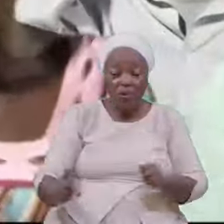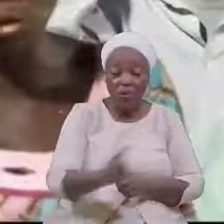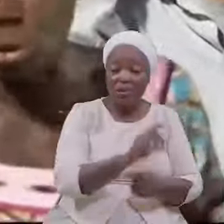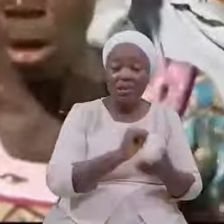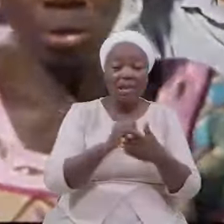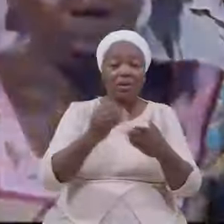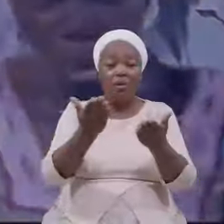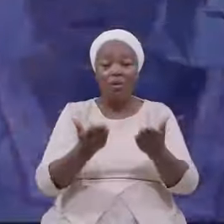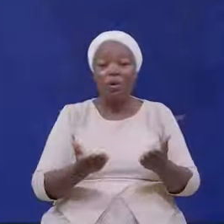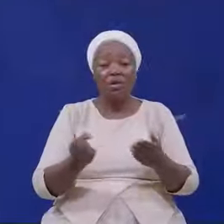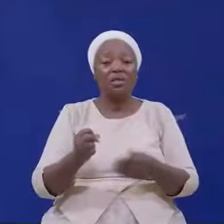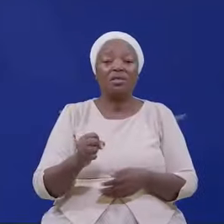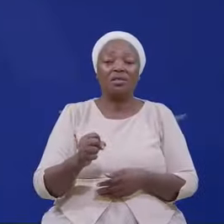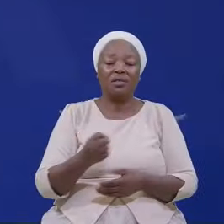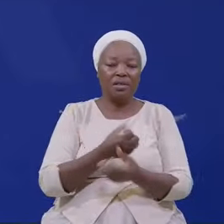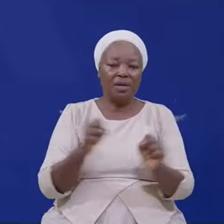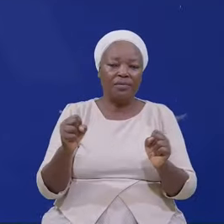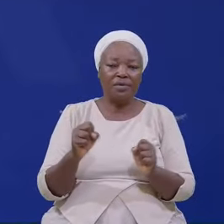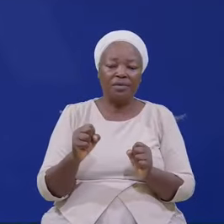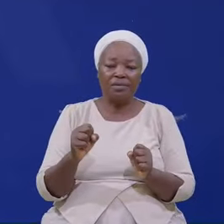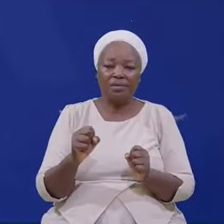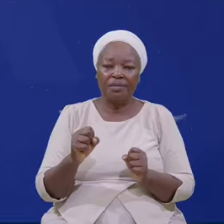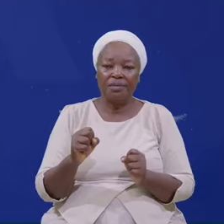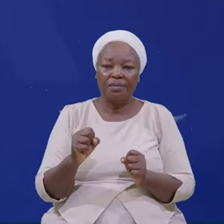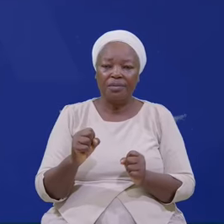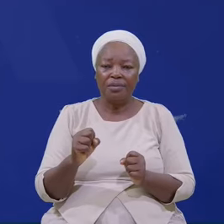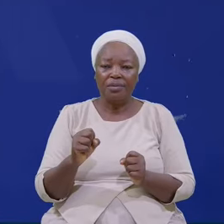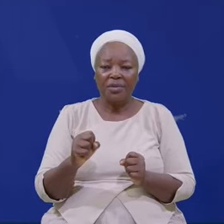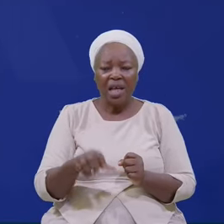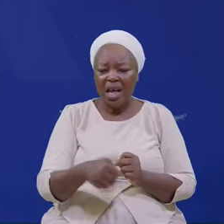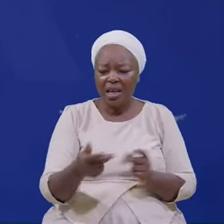Je suis très heureux parce que Jésus veut sauver tous ceux qui.